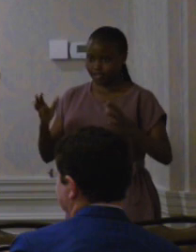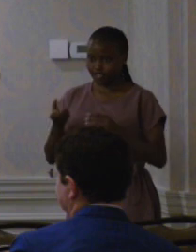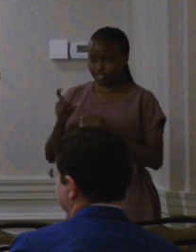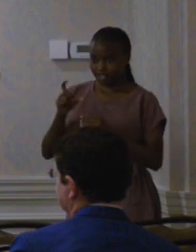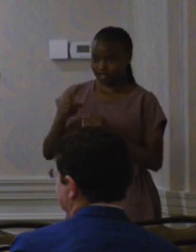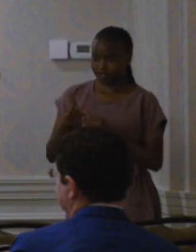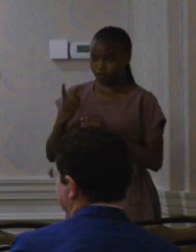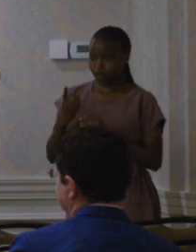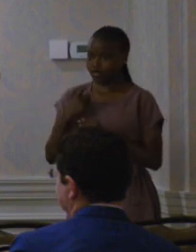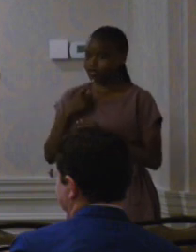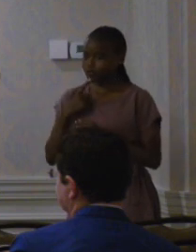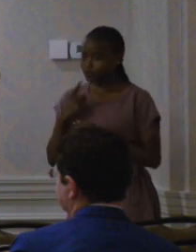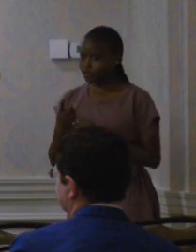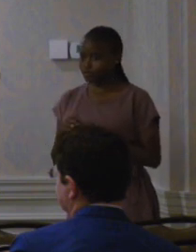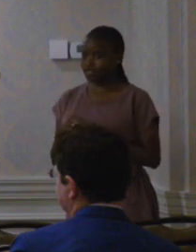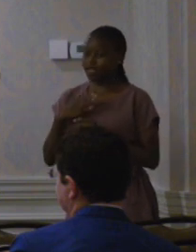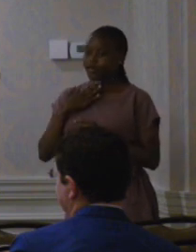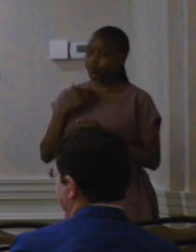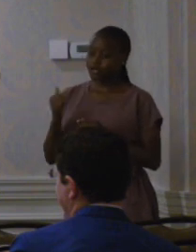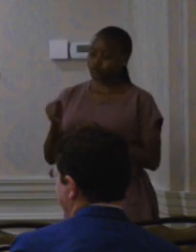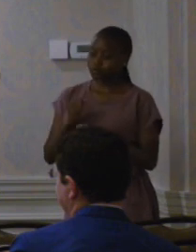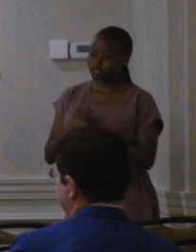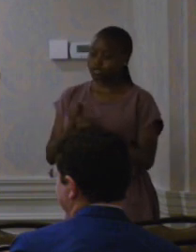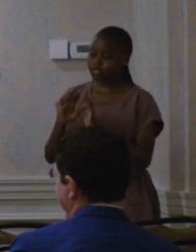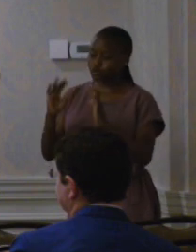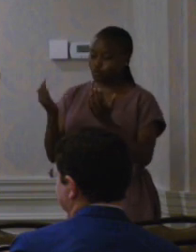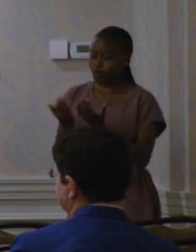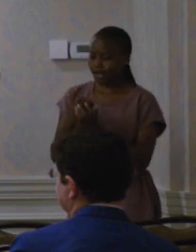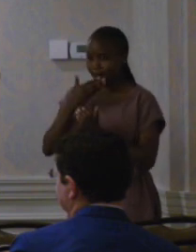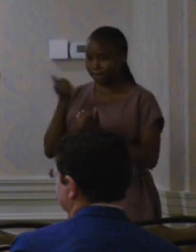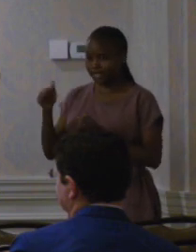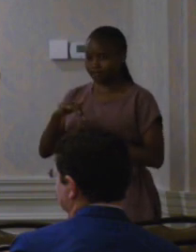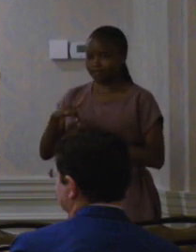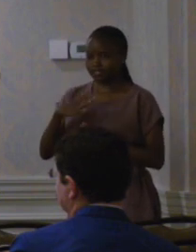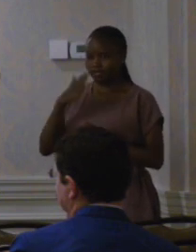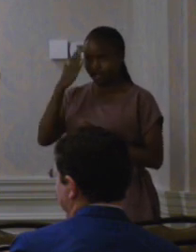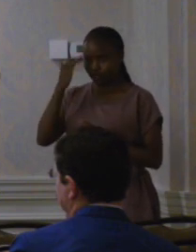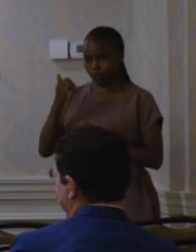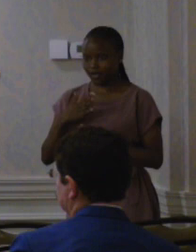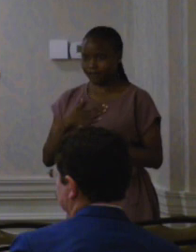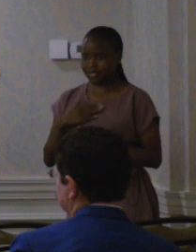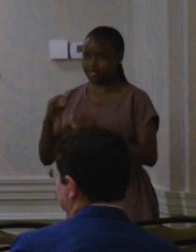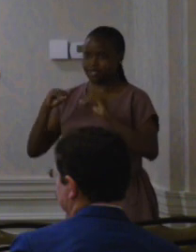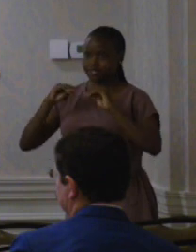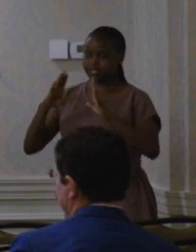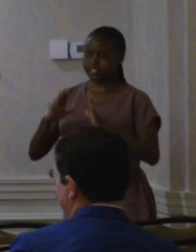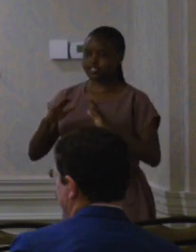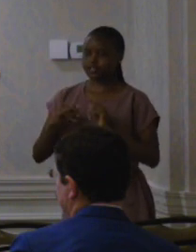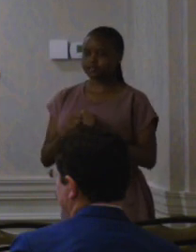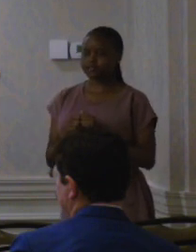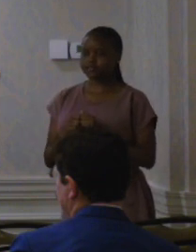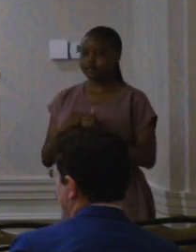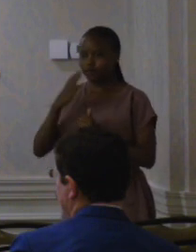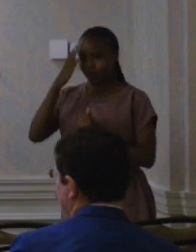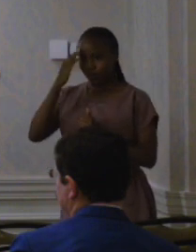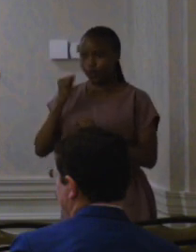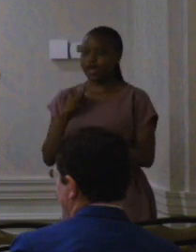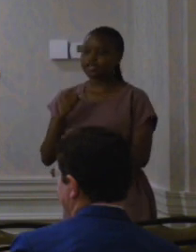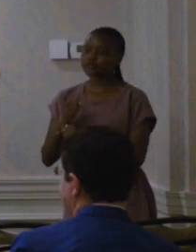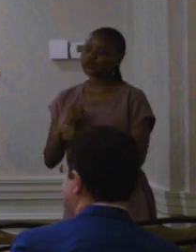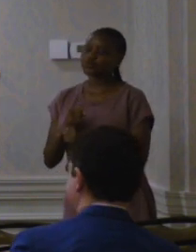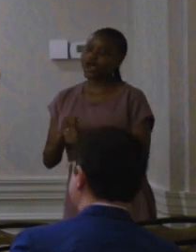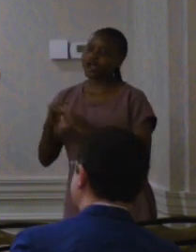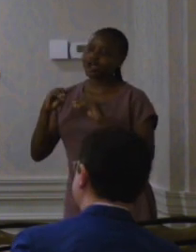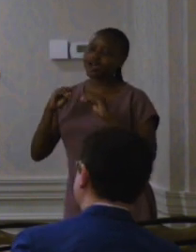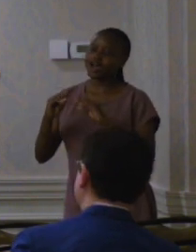could say that I want to make this world a better place. That's why I'm a teacher. Why do you work as